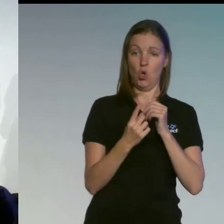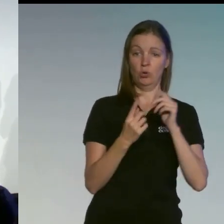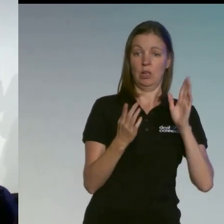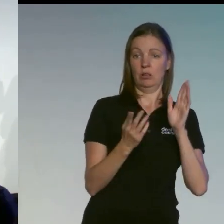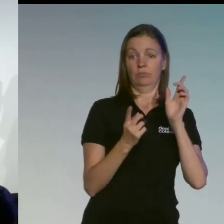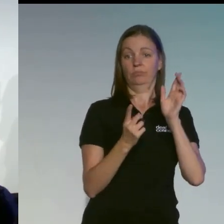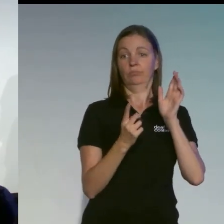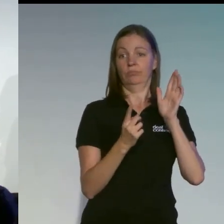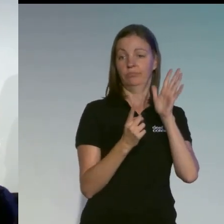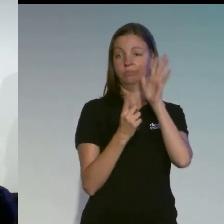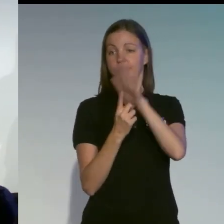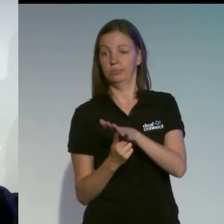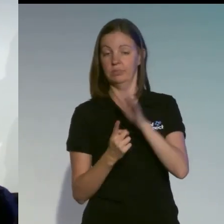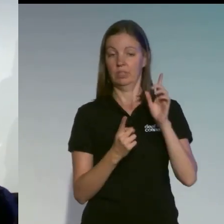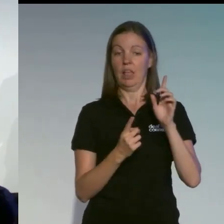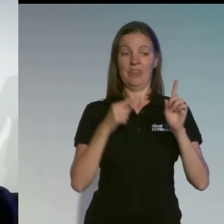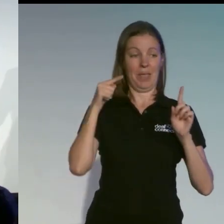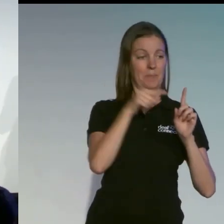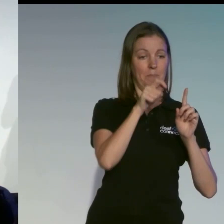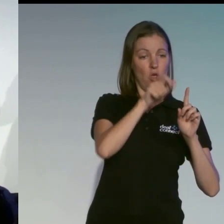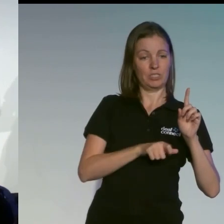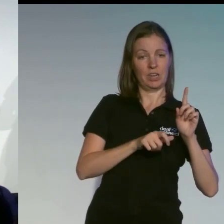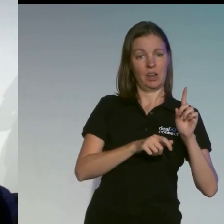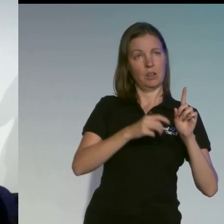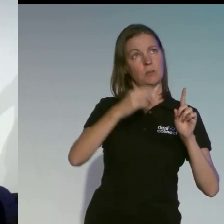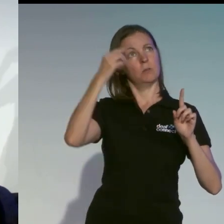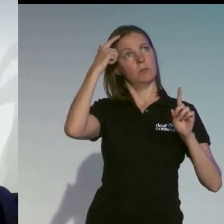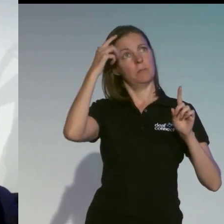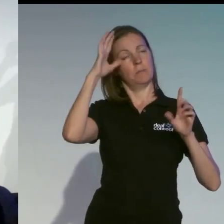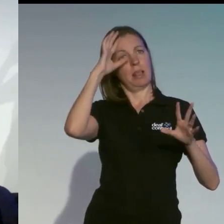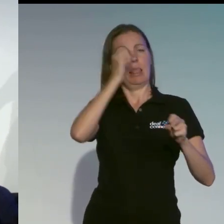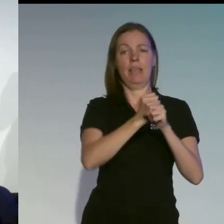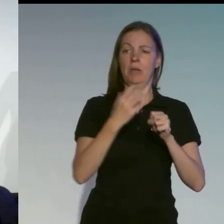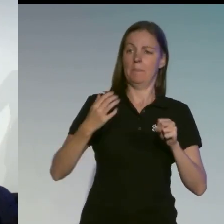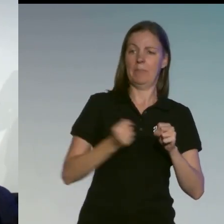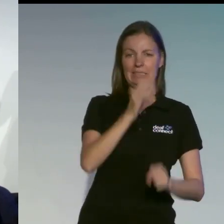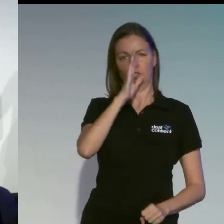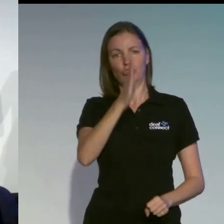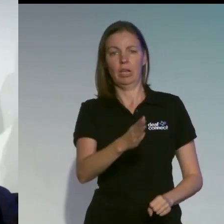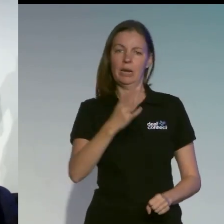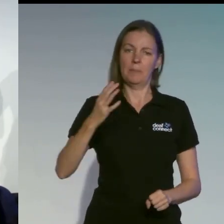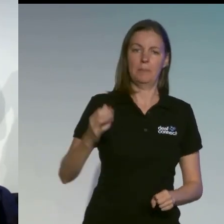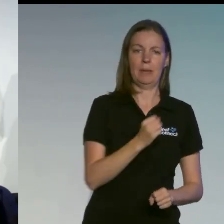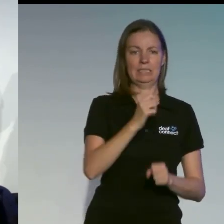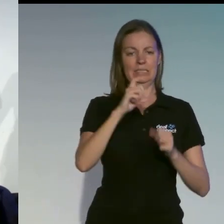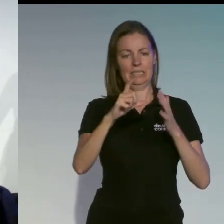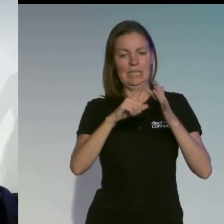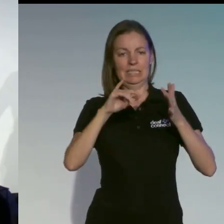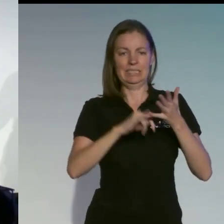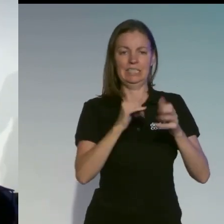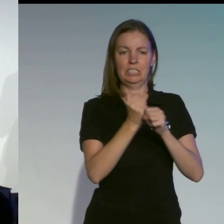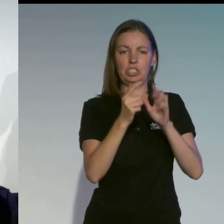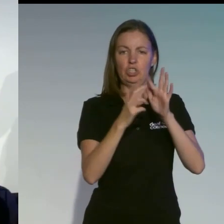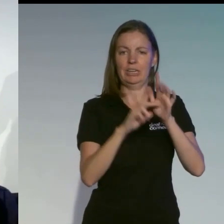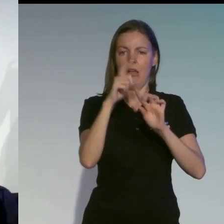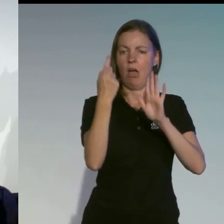has a predetermined purpose, if you like, that you have to be cisgendered, you have to be straight. It's their mindset, not